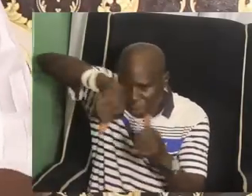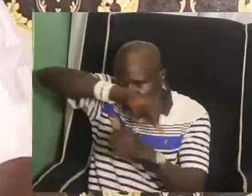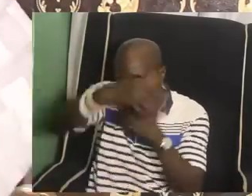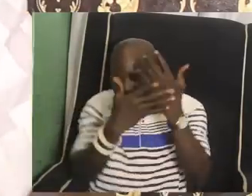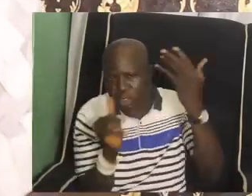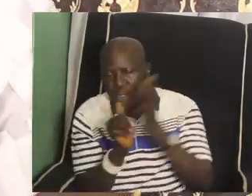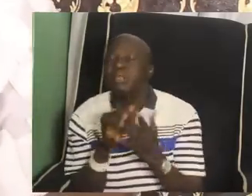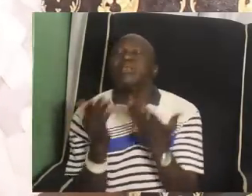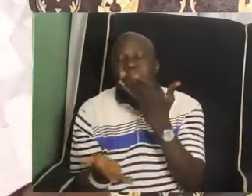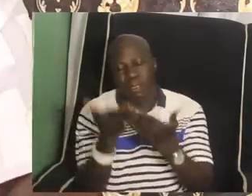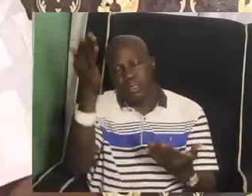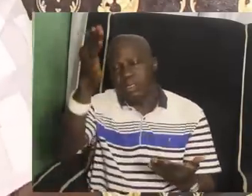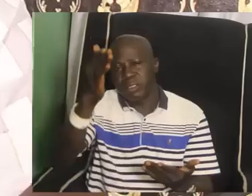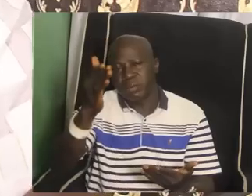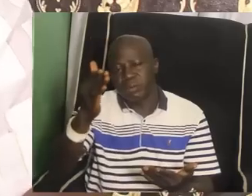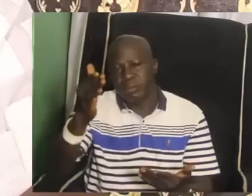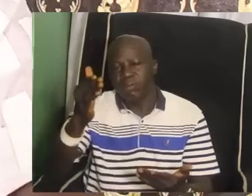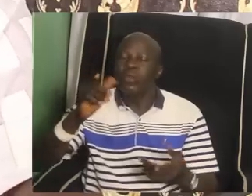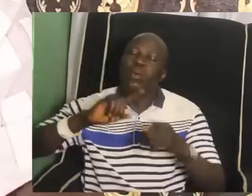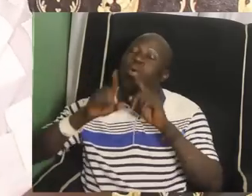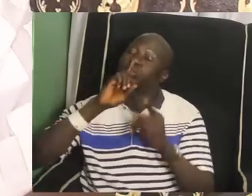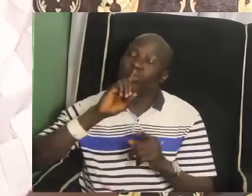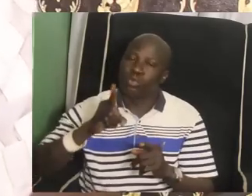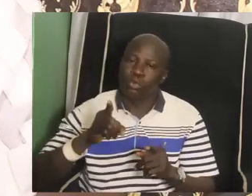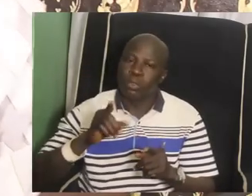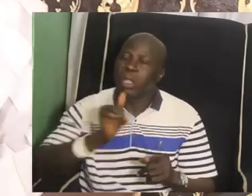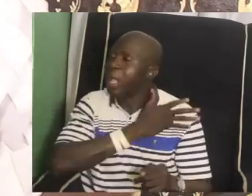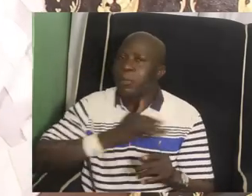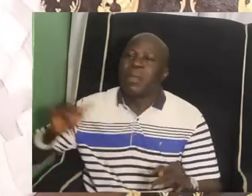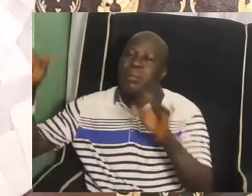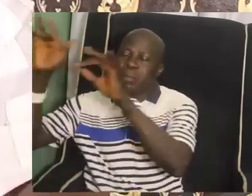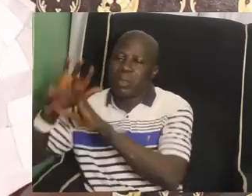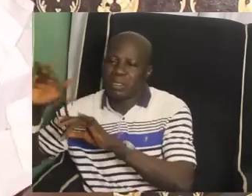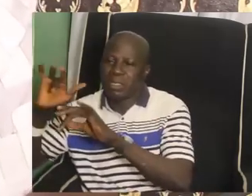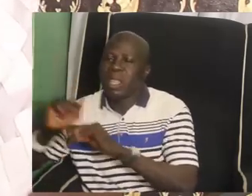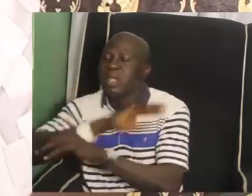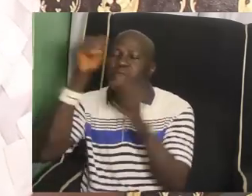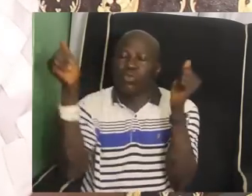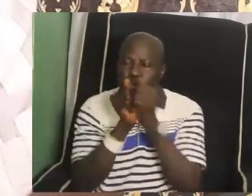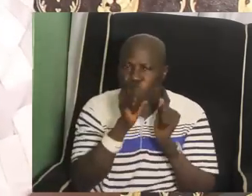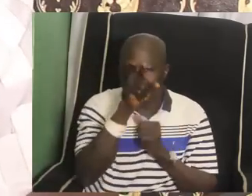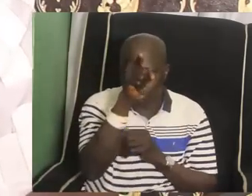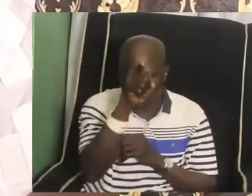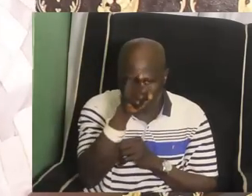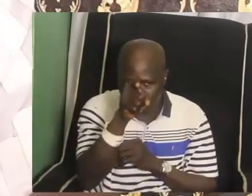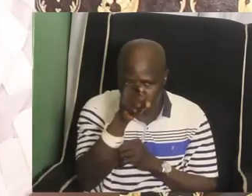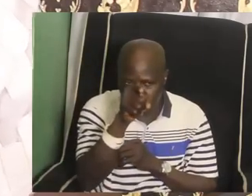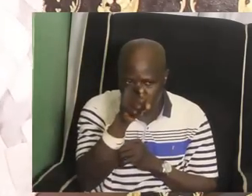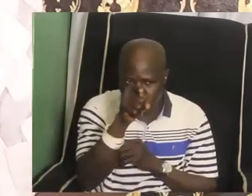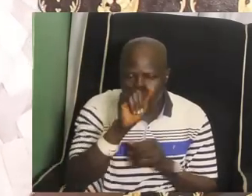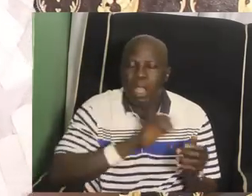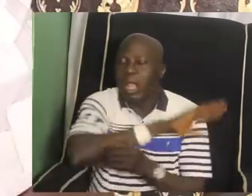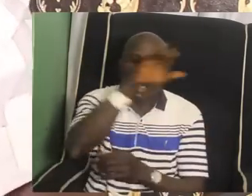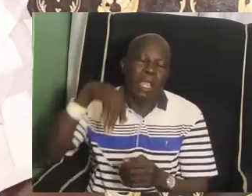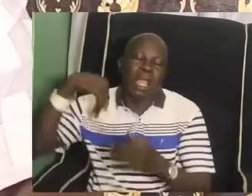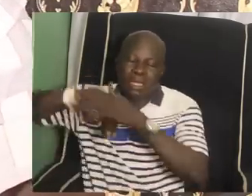Ororo. Yes. Ṣugbọn otito mi. Otito mi. Ati anu mi. Ati anu mi. Yo wa pelu re. Yo wa pelu re. My sister said that mercy